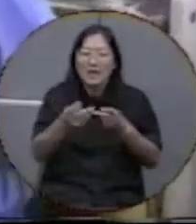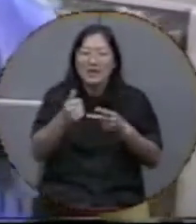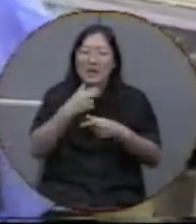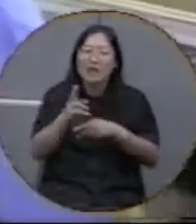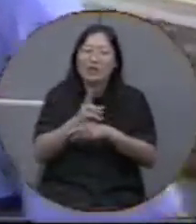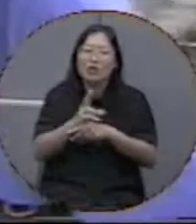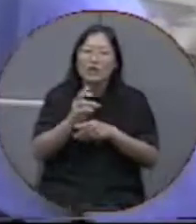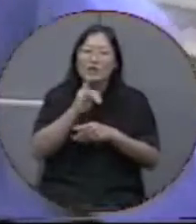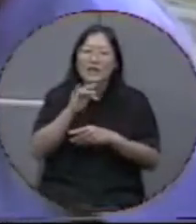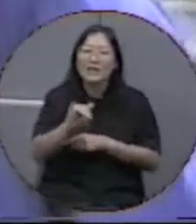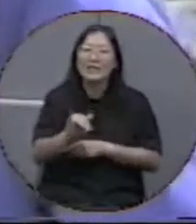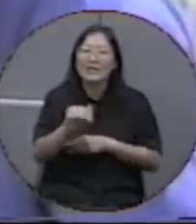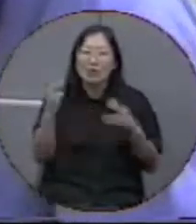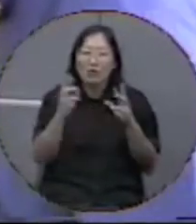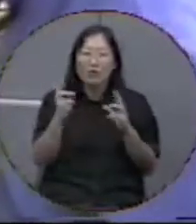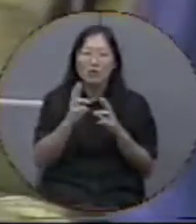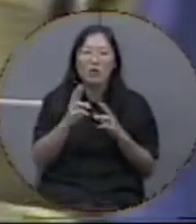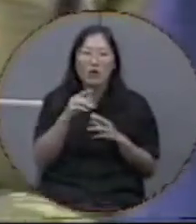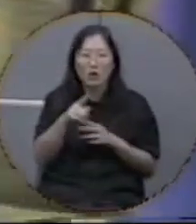is the ice box.